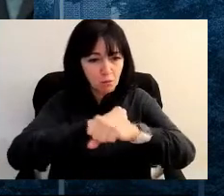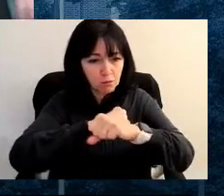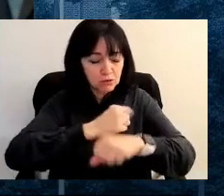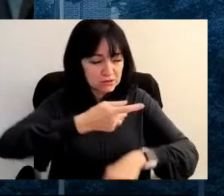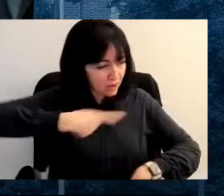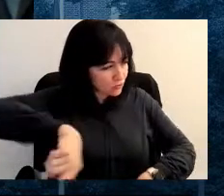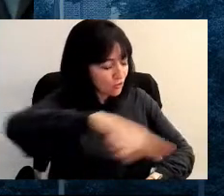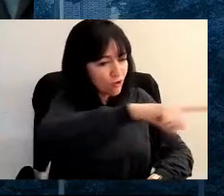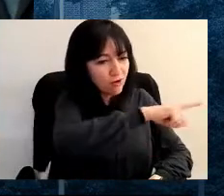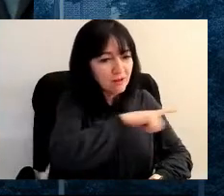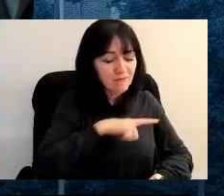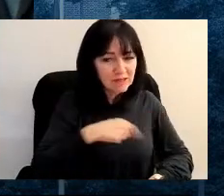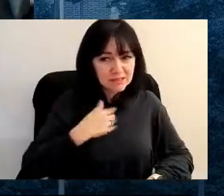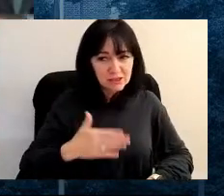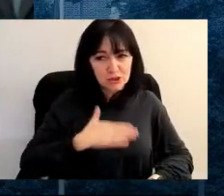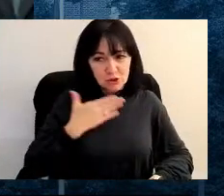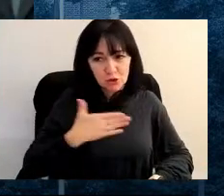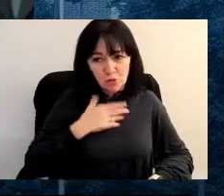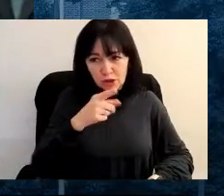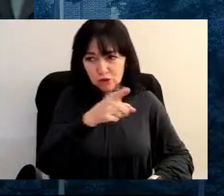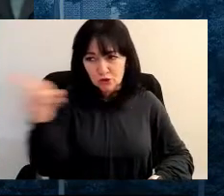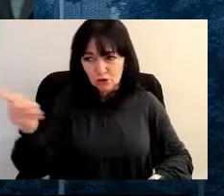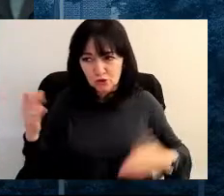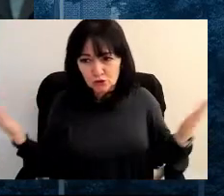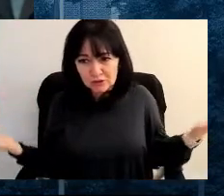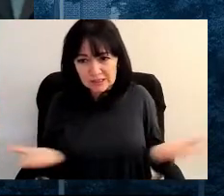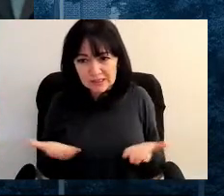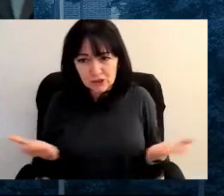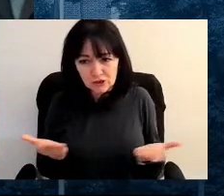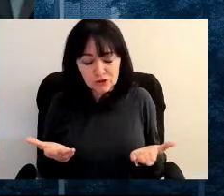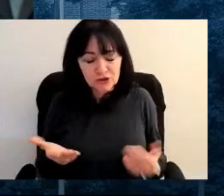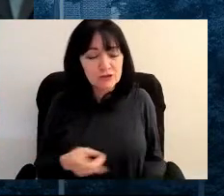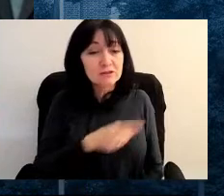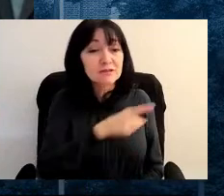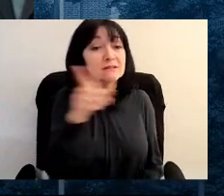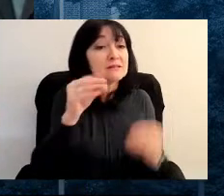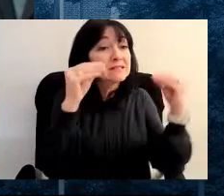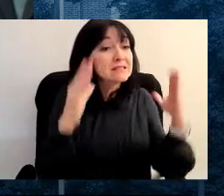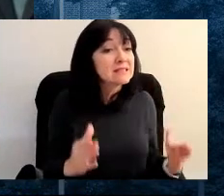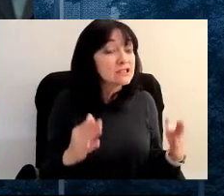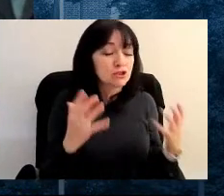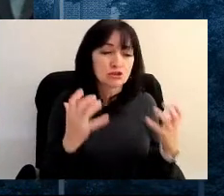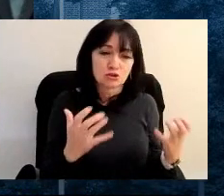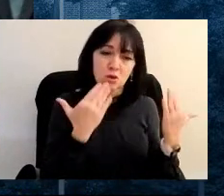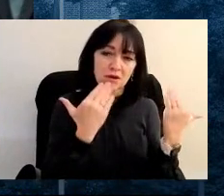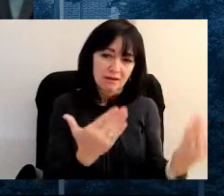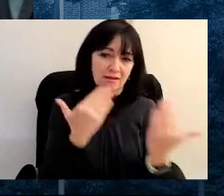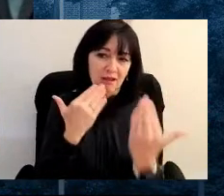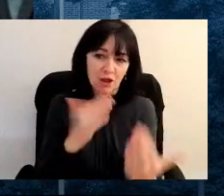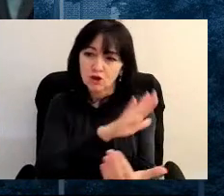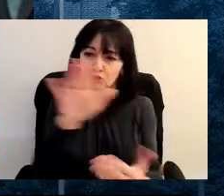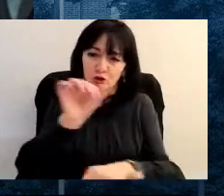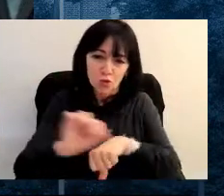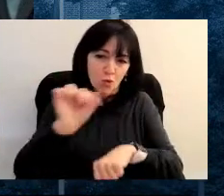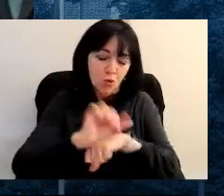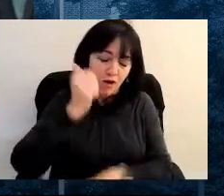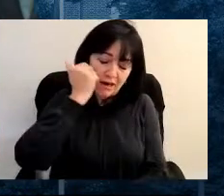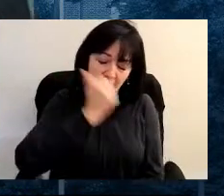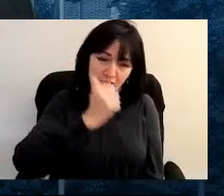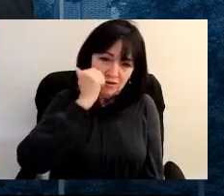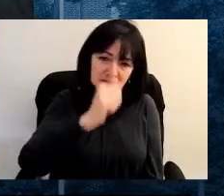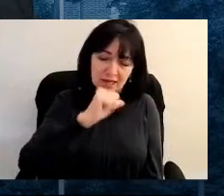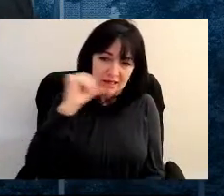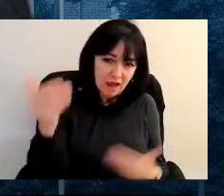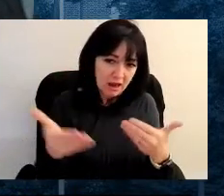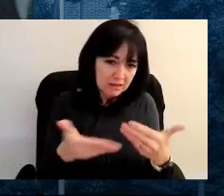appreciate you being here. To our teachers, thank you for the work that you do every day. As you heard from all the speakers, what you do